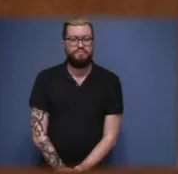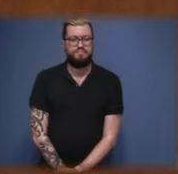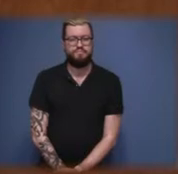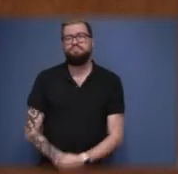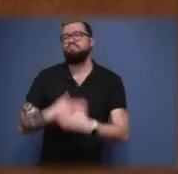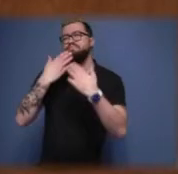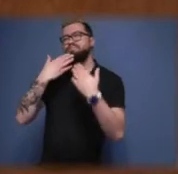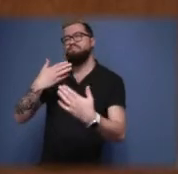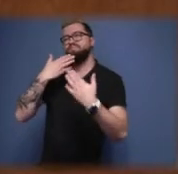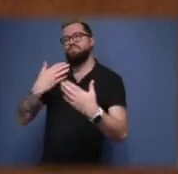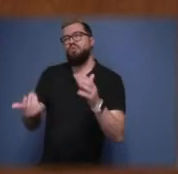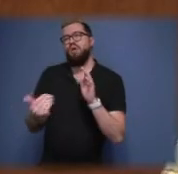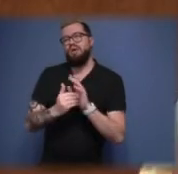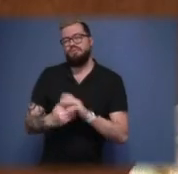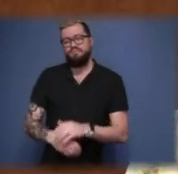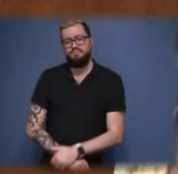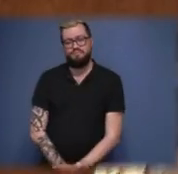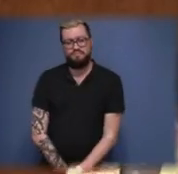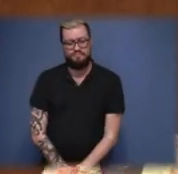Thank you again.